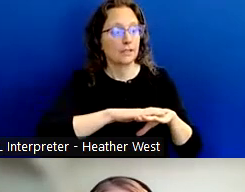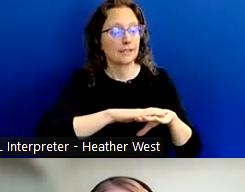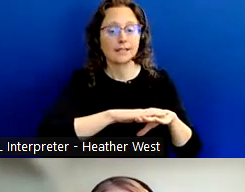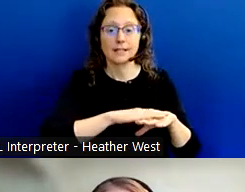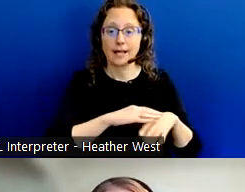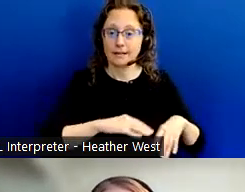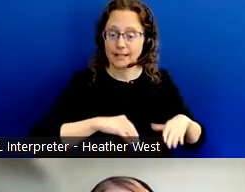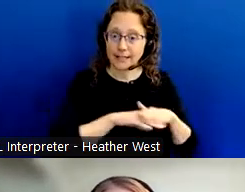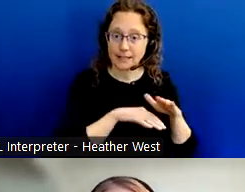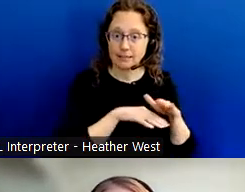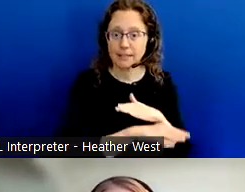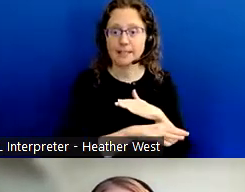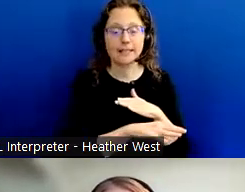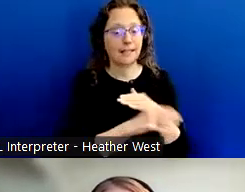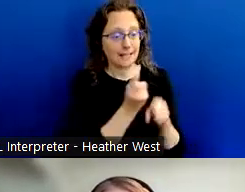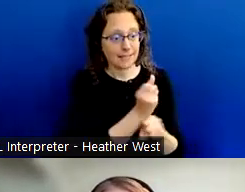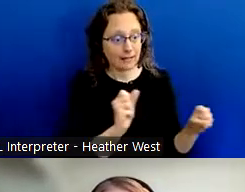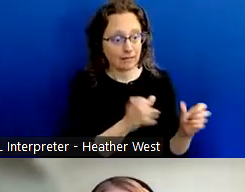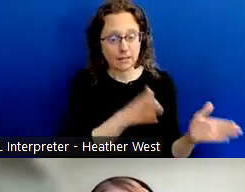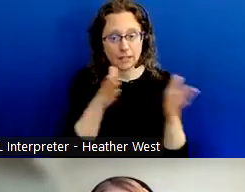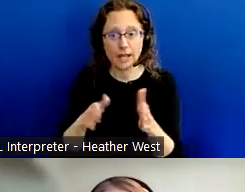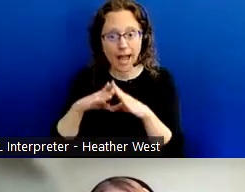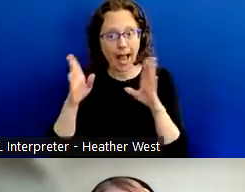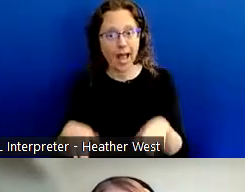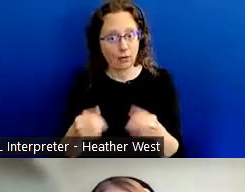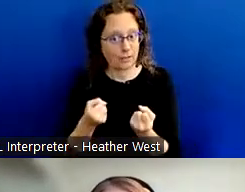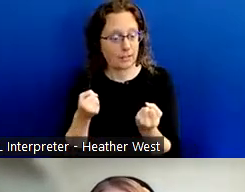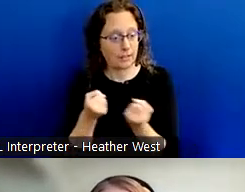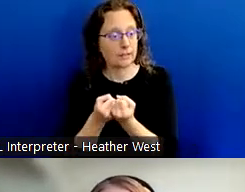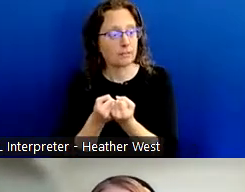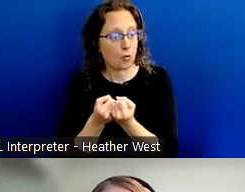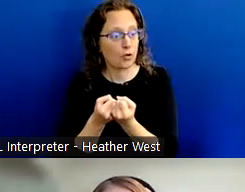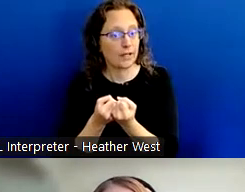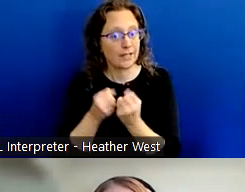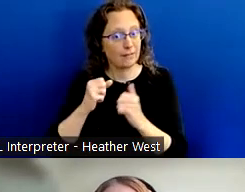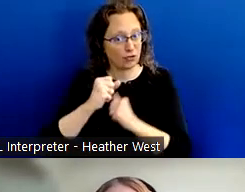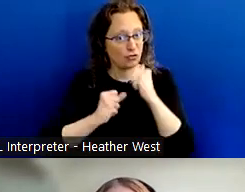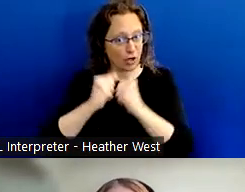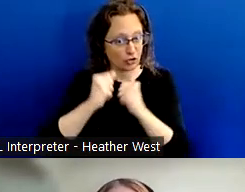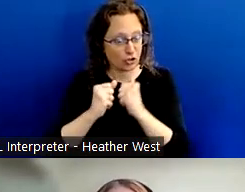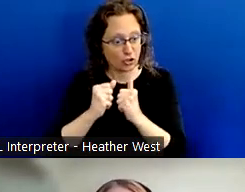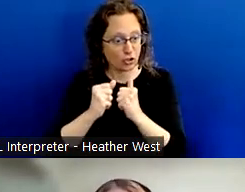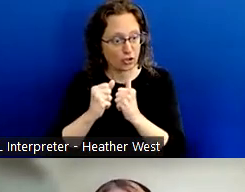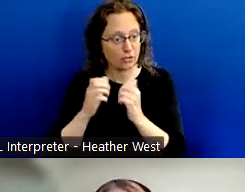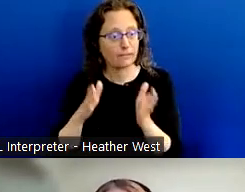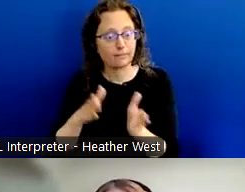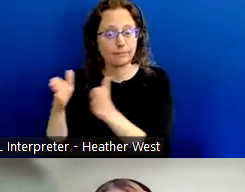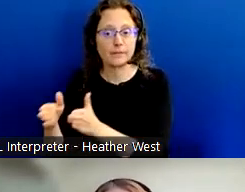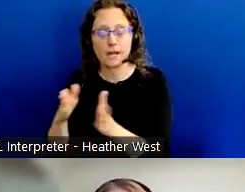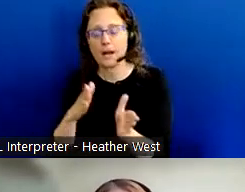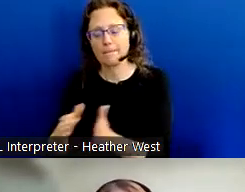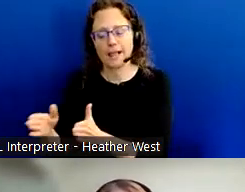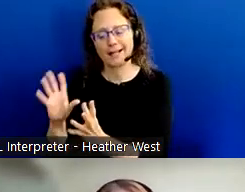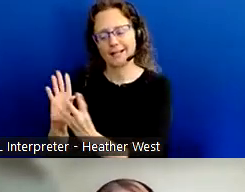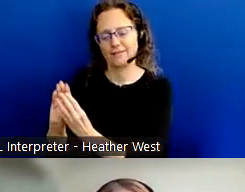safety, housing supportive infrastructure plans and programs, and planning convenings and community